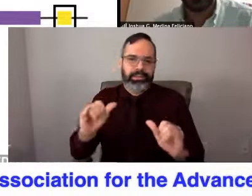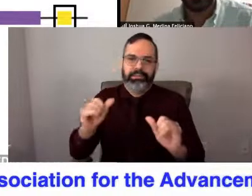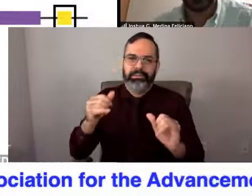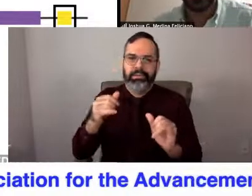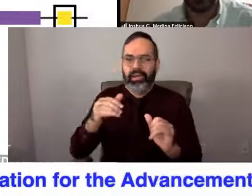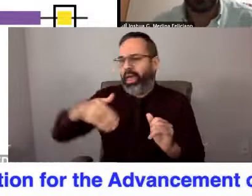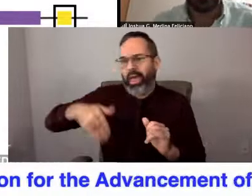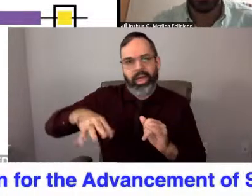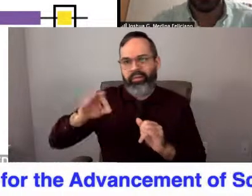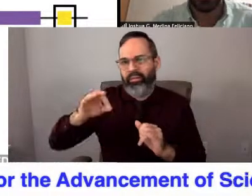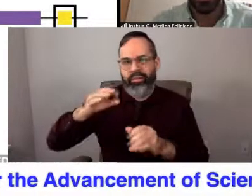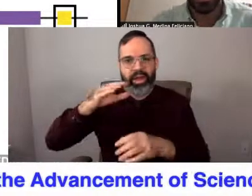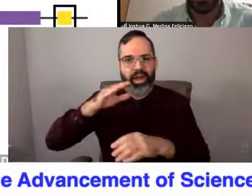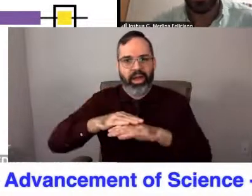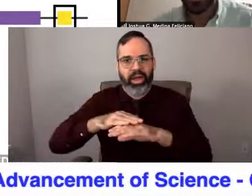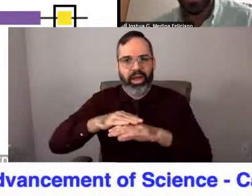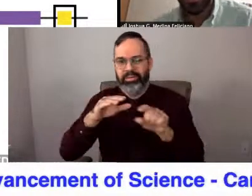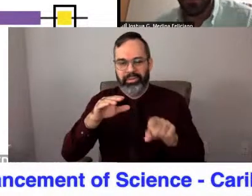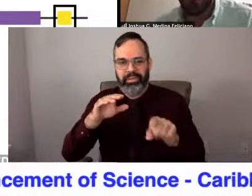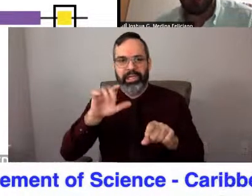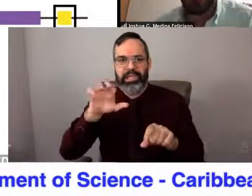the transcriptome. Next.